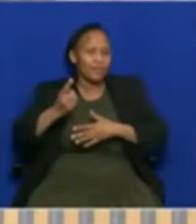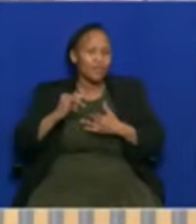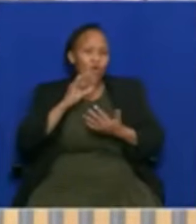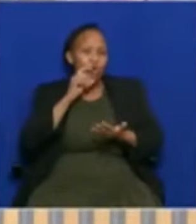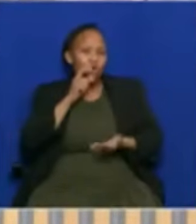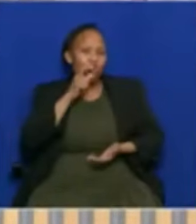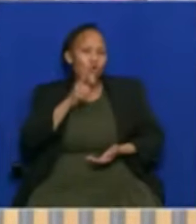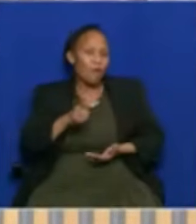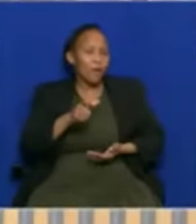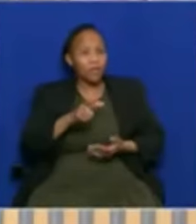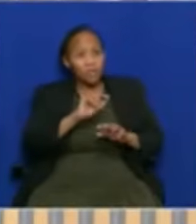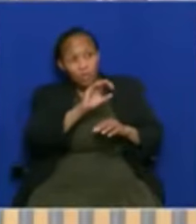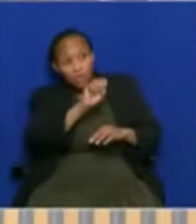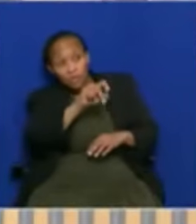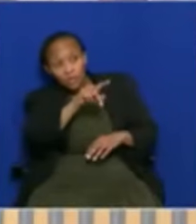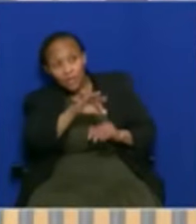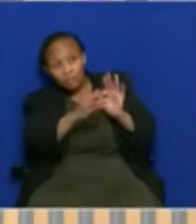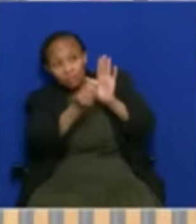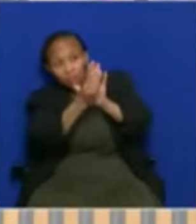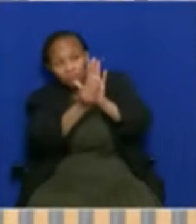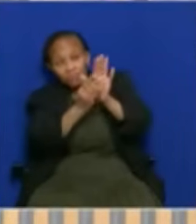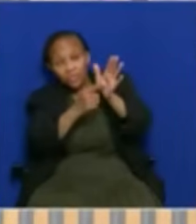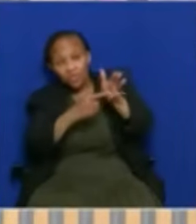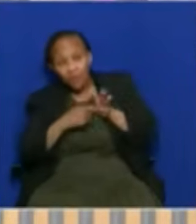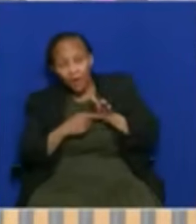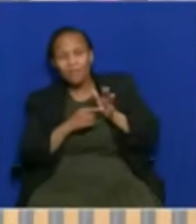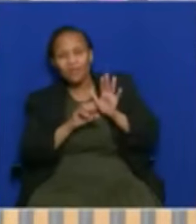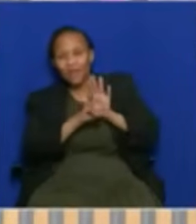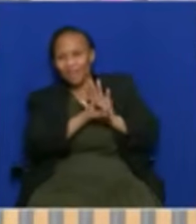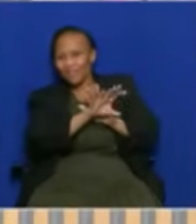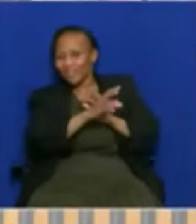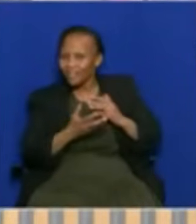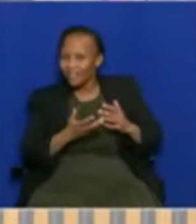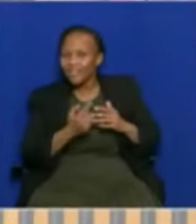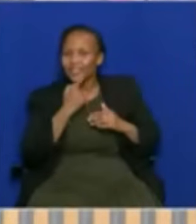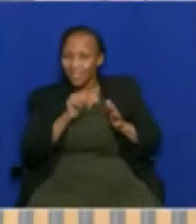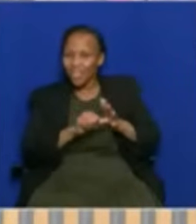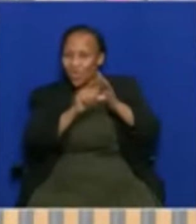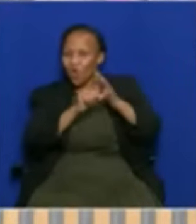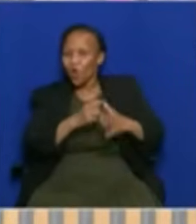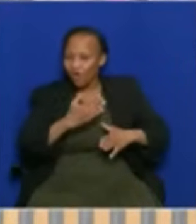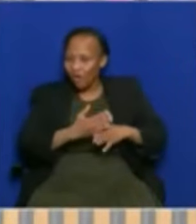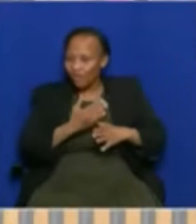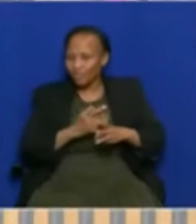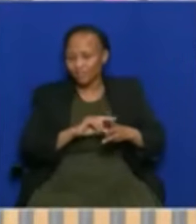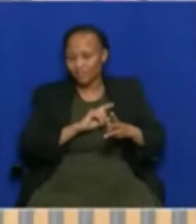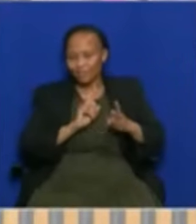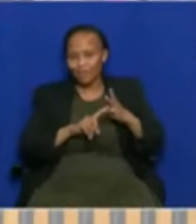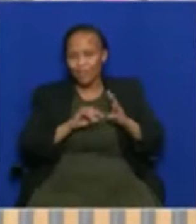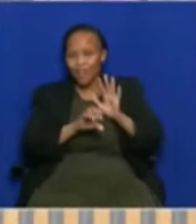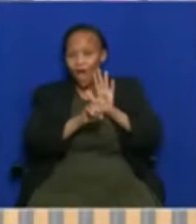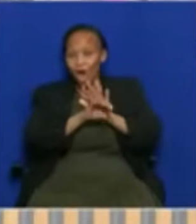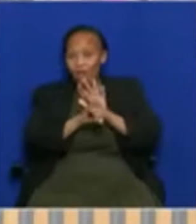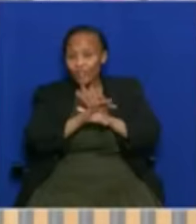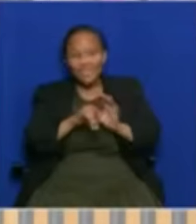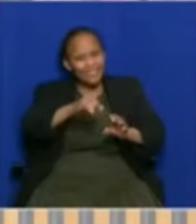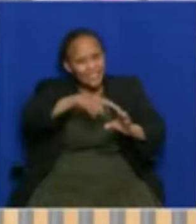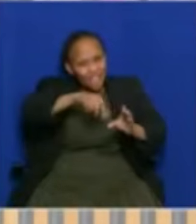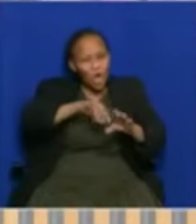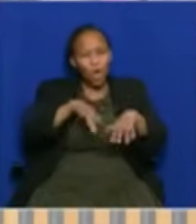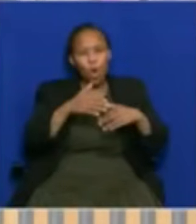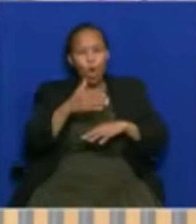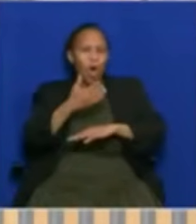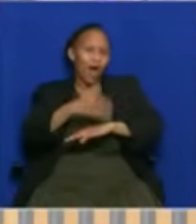as a requirement, what they've put in as core functions, what they've advertised internally or externally. It's not